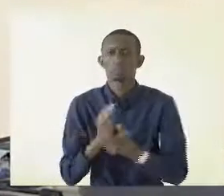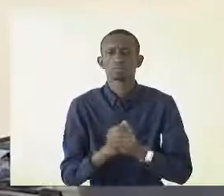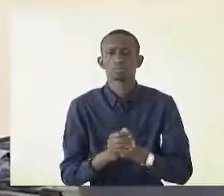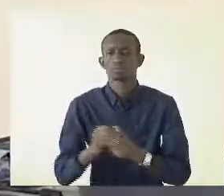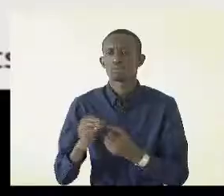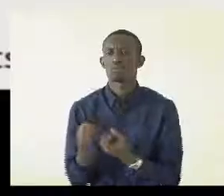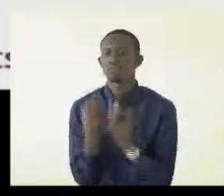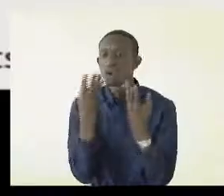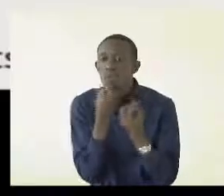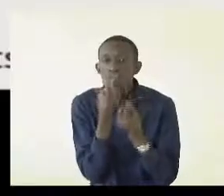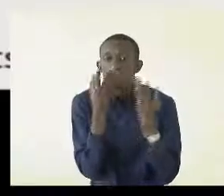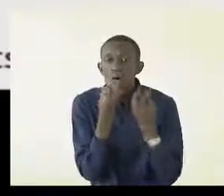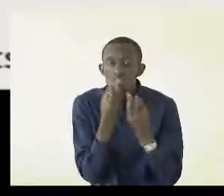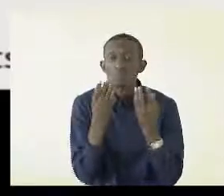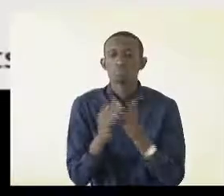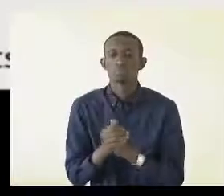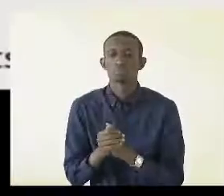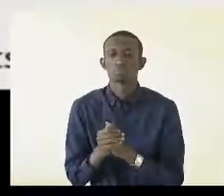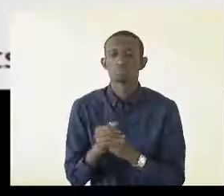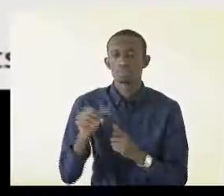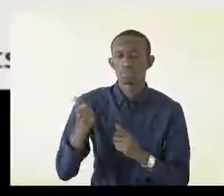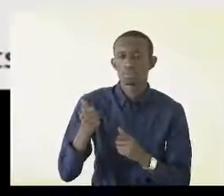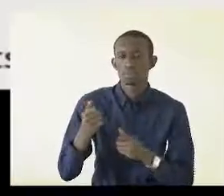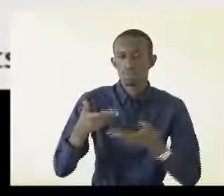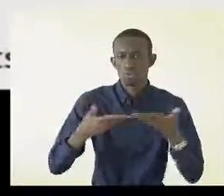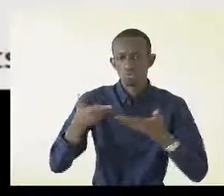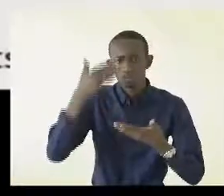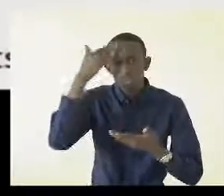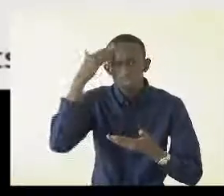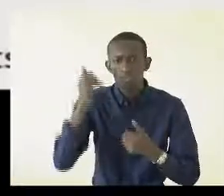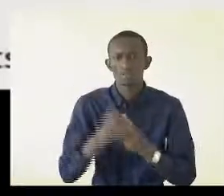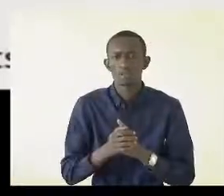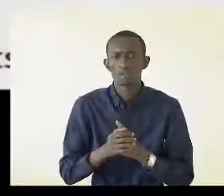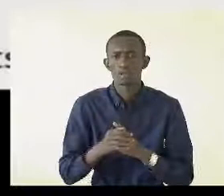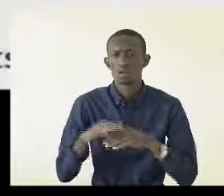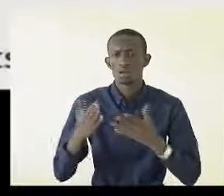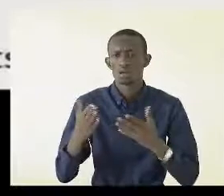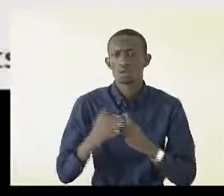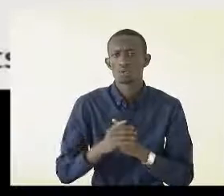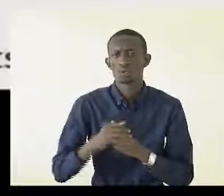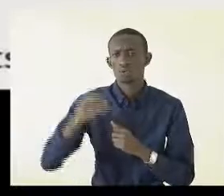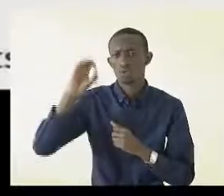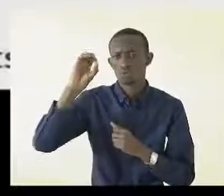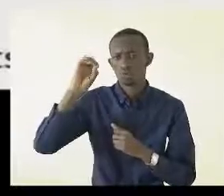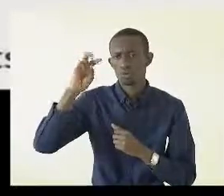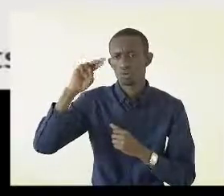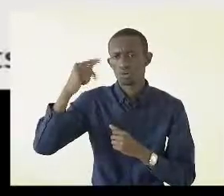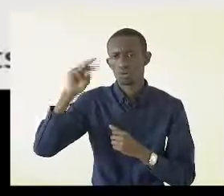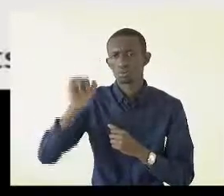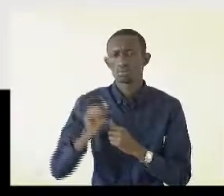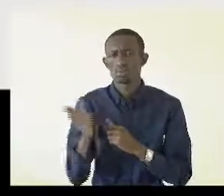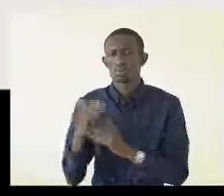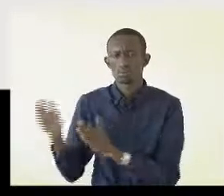stem, leaves, and flowers in plants. Students,